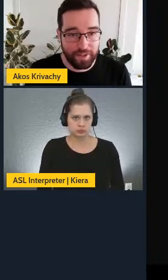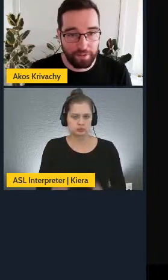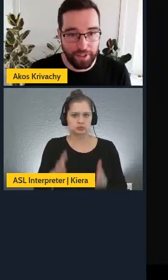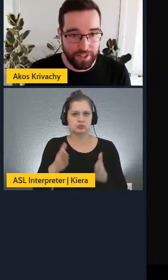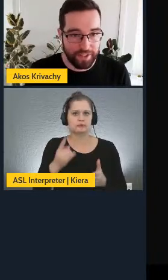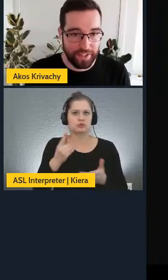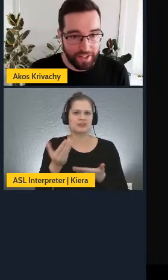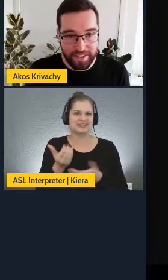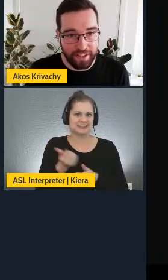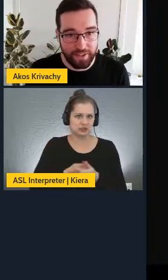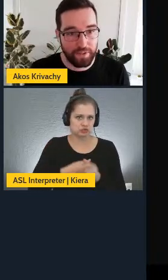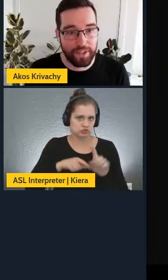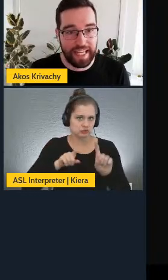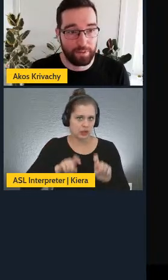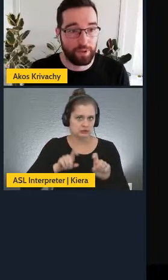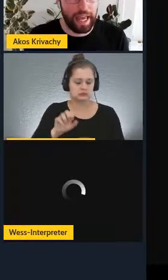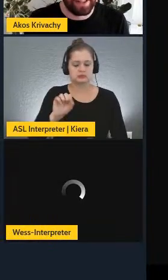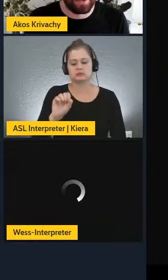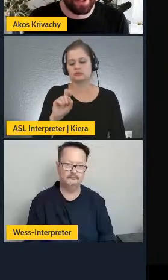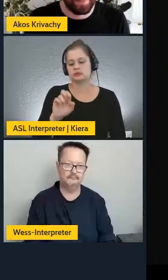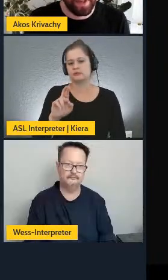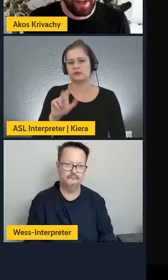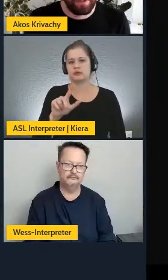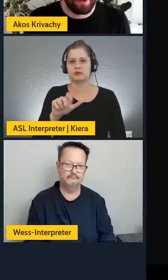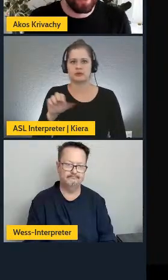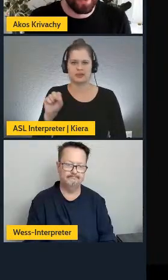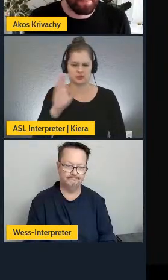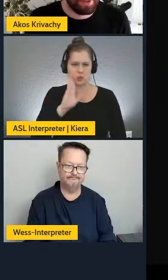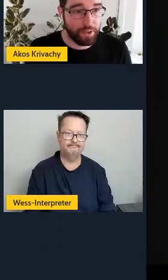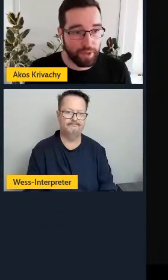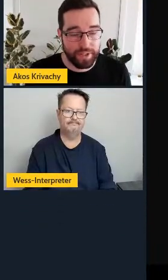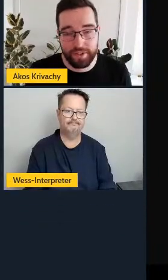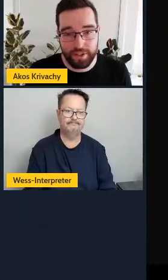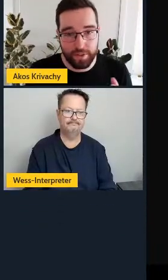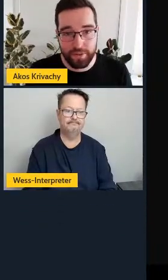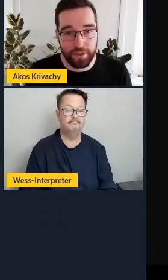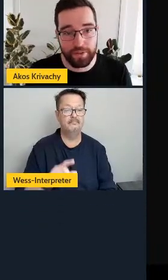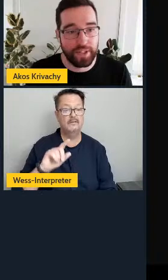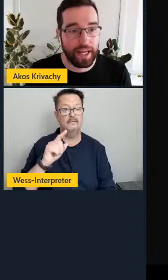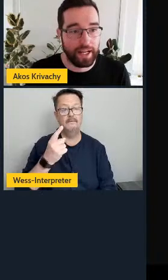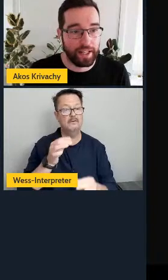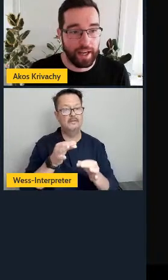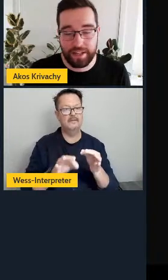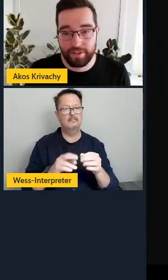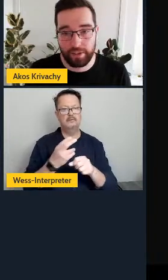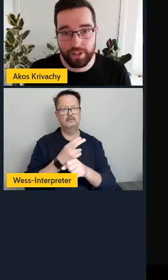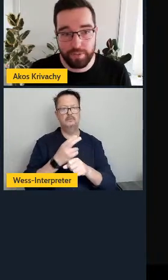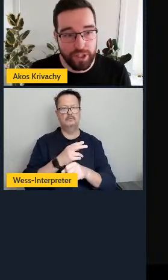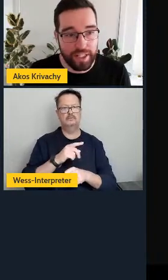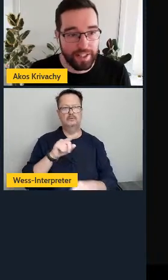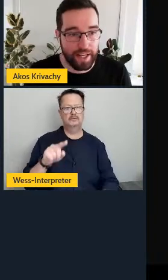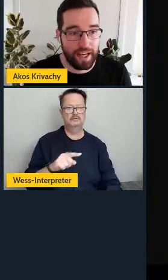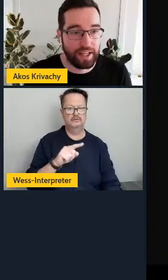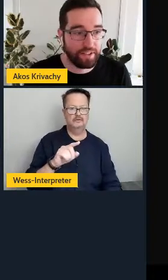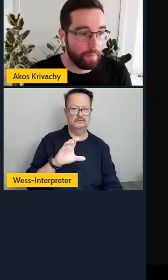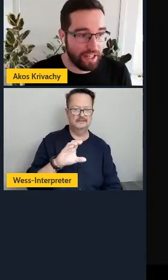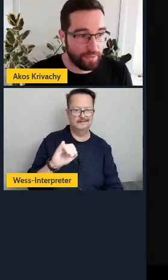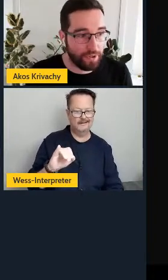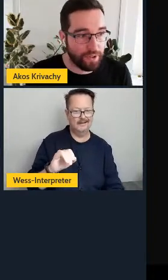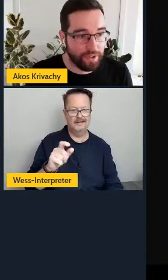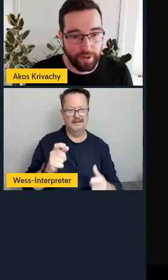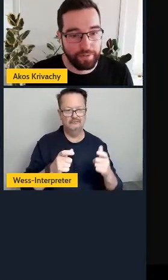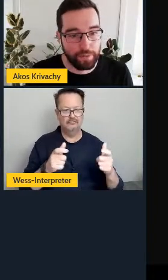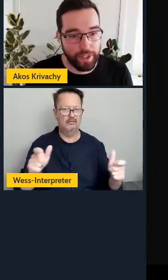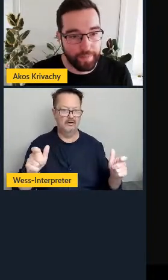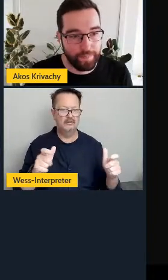as you can. Serverless, the nice thing on serverless, it will handle it. For us, the simplest was to just use Circle CI, extra large machines, and